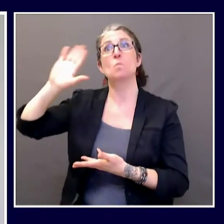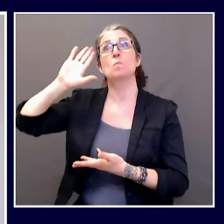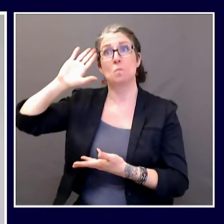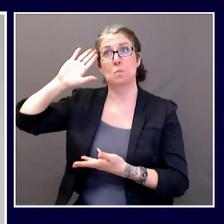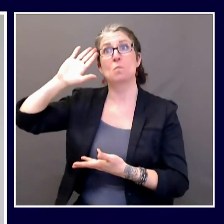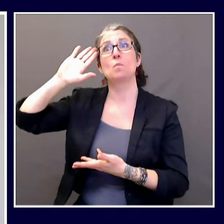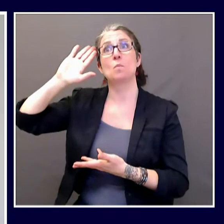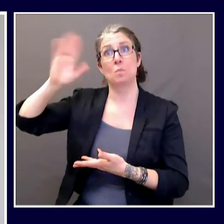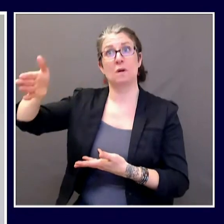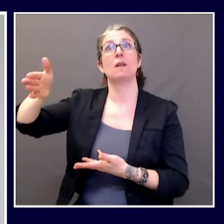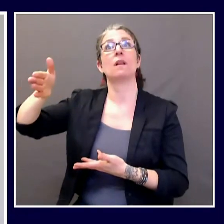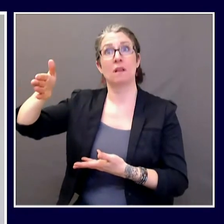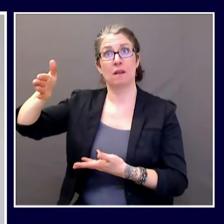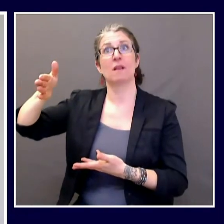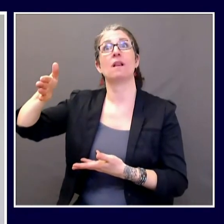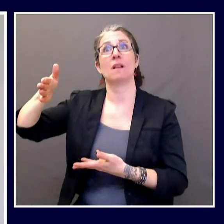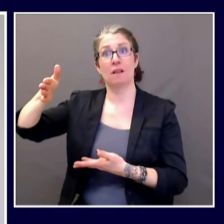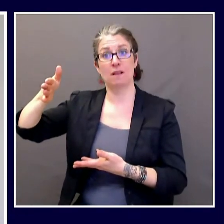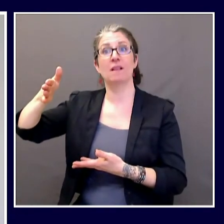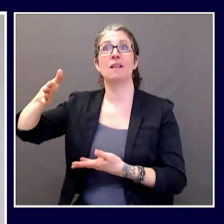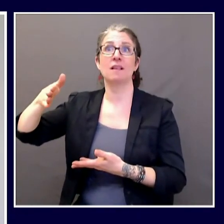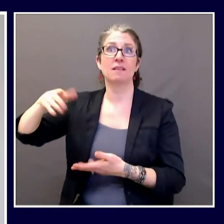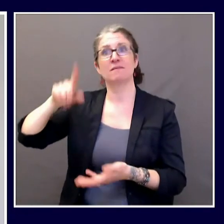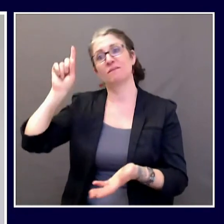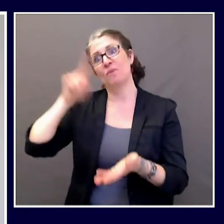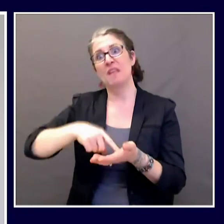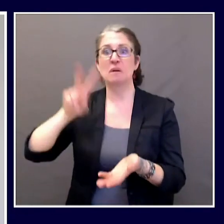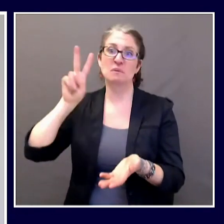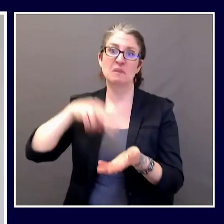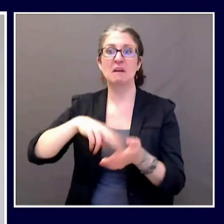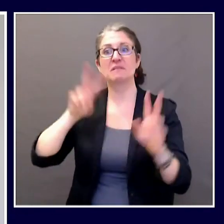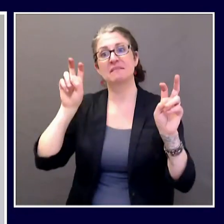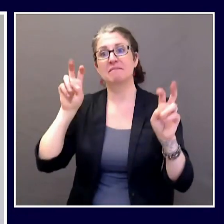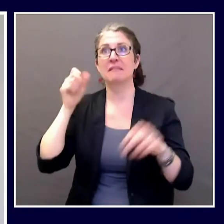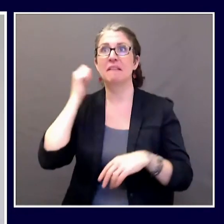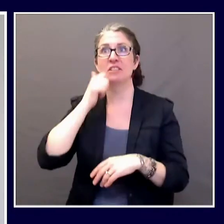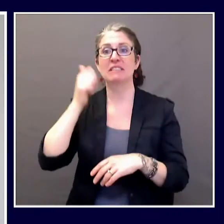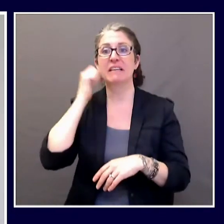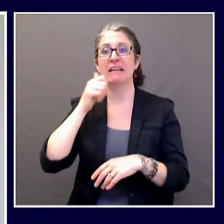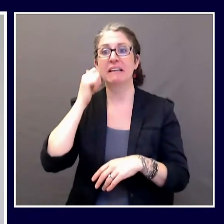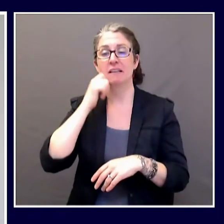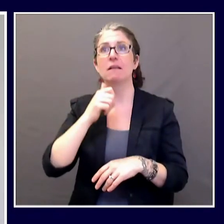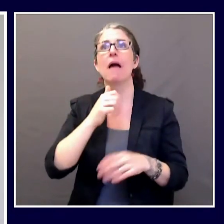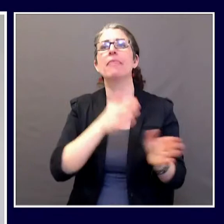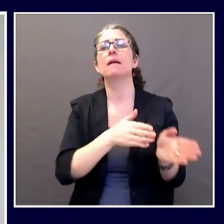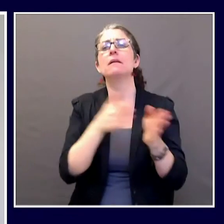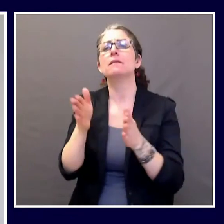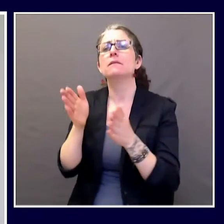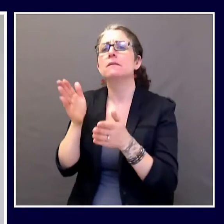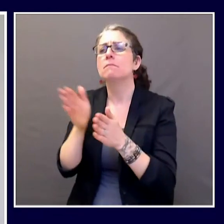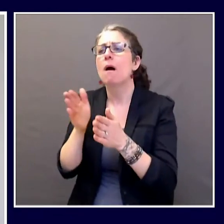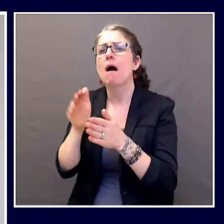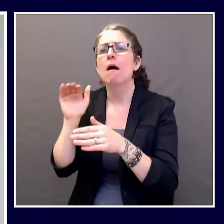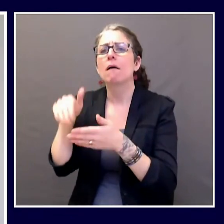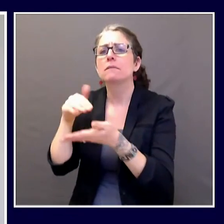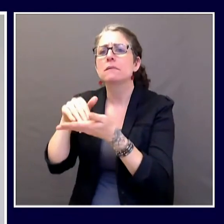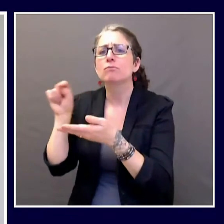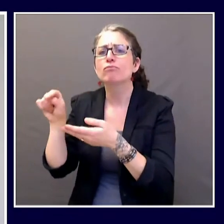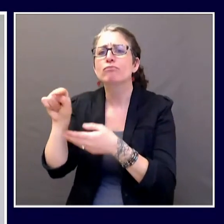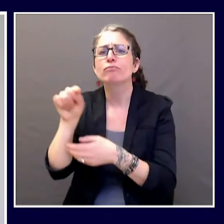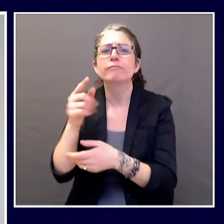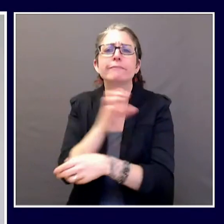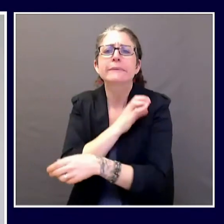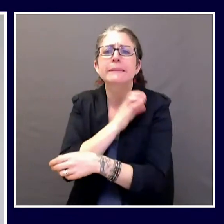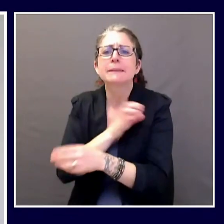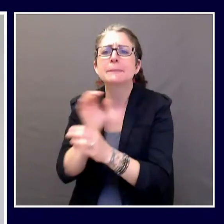that federal goal to have every adult vaccinated by the end of May, or at least have enough doses, do you still